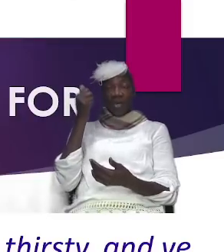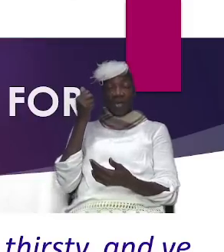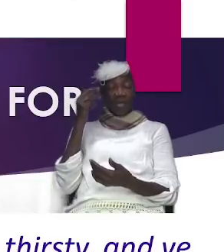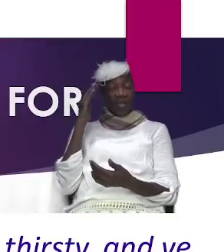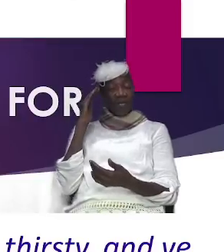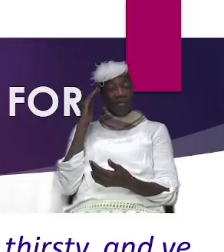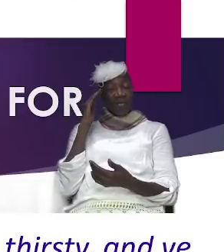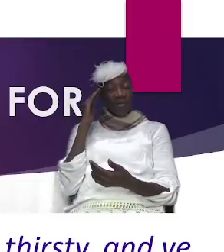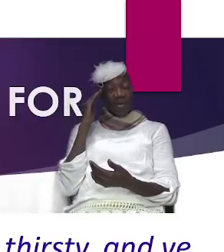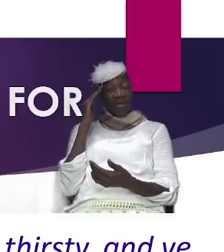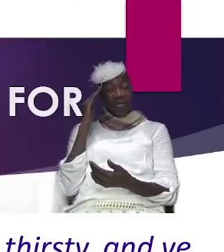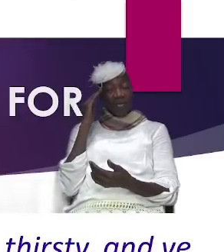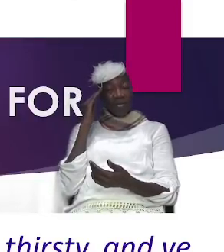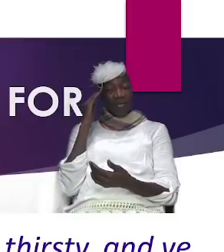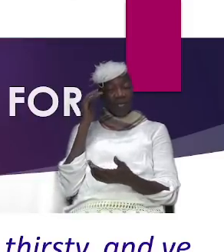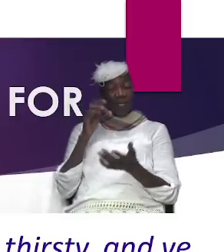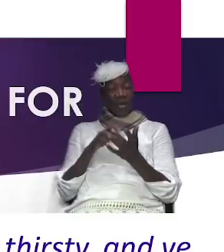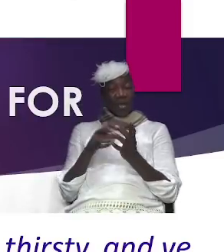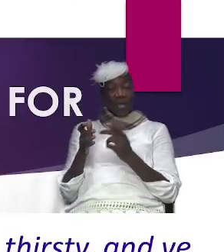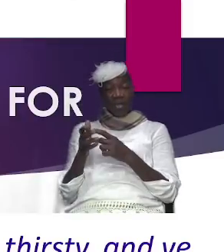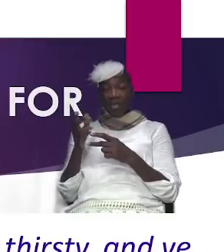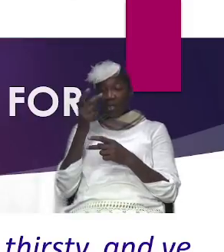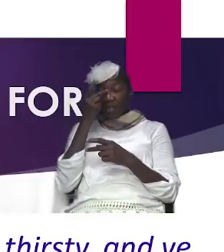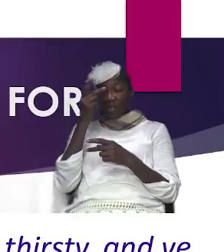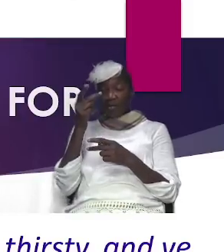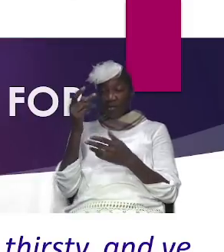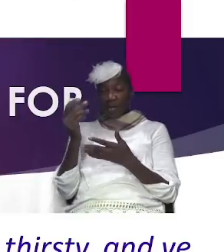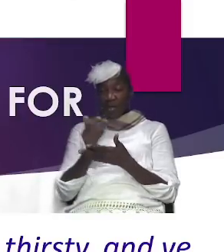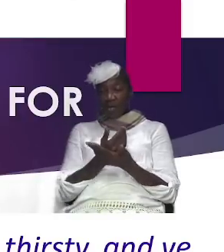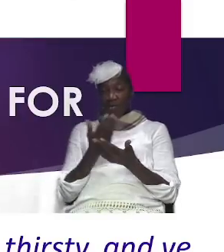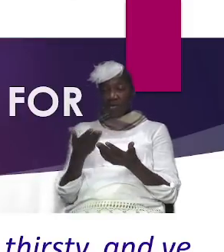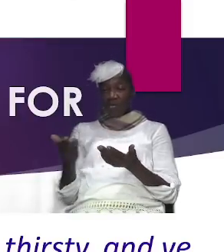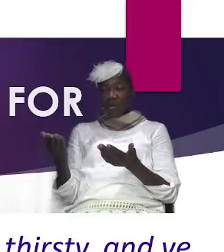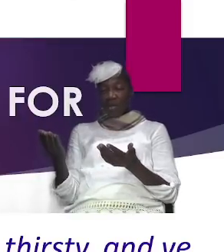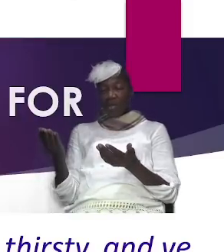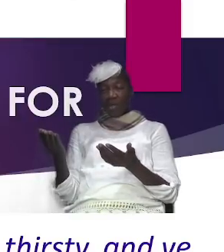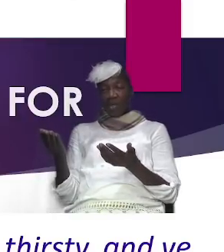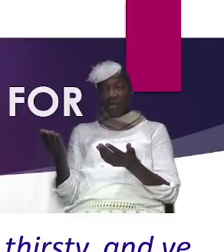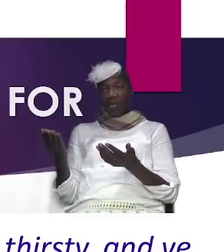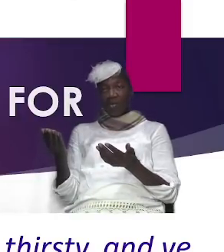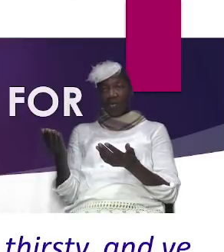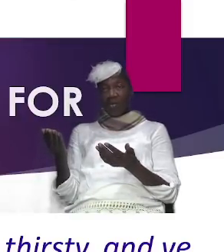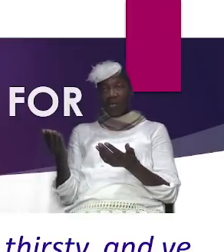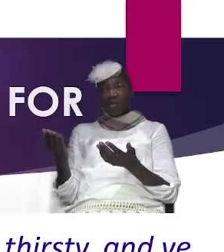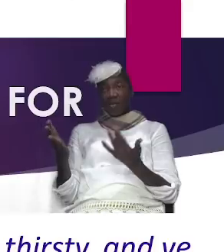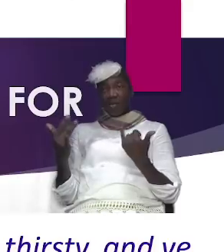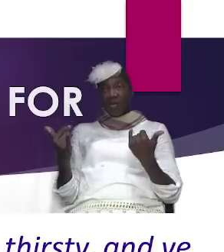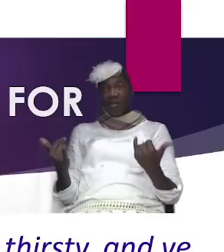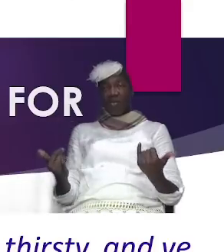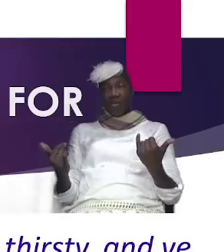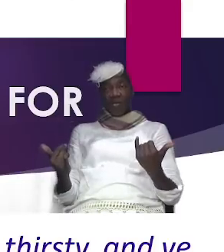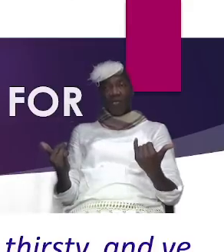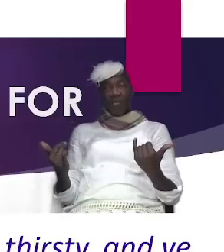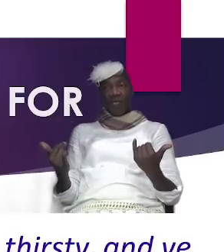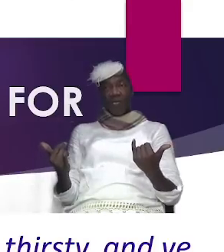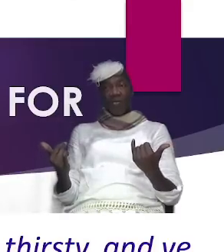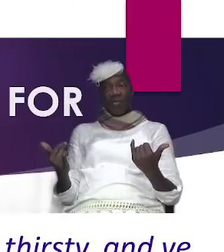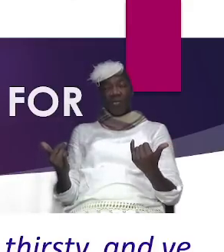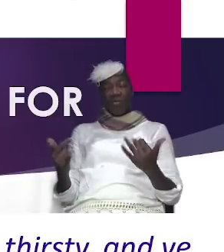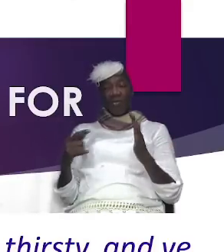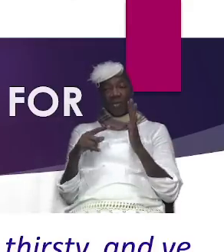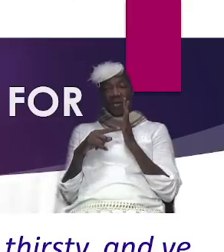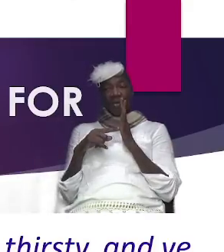he's going to be looking at some things, he's going to be looking at how we